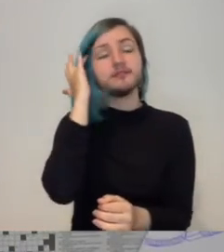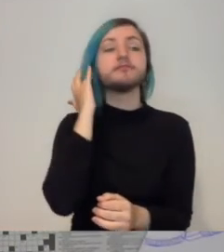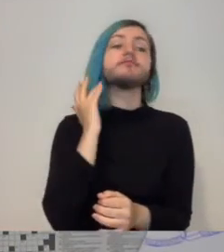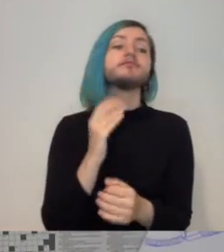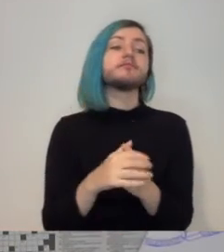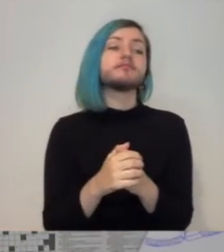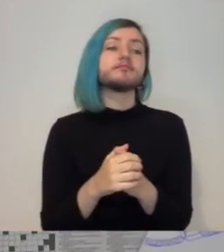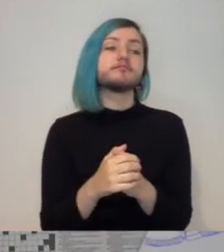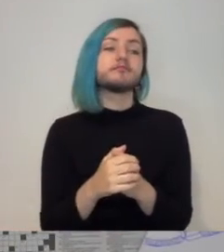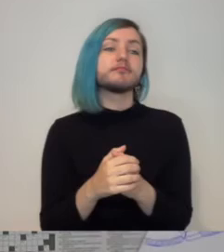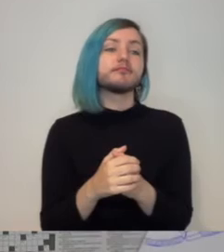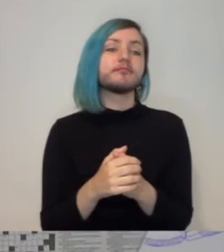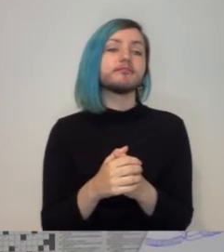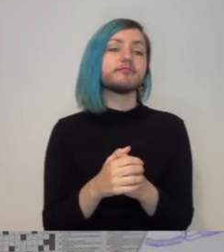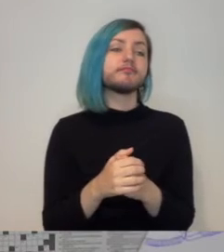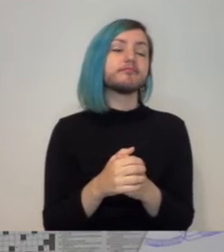other